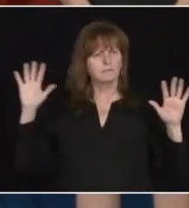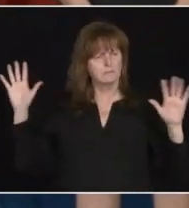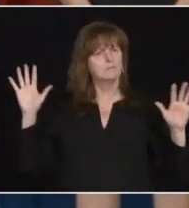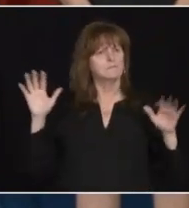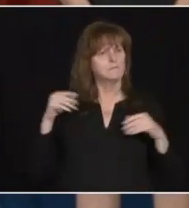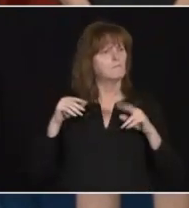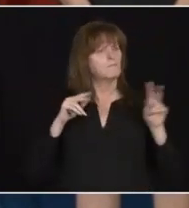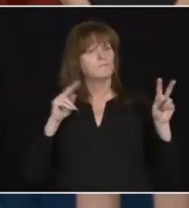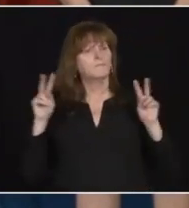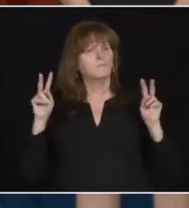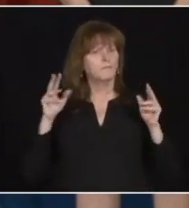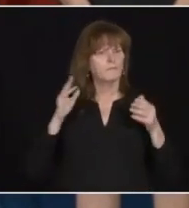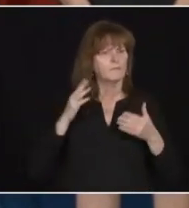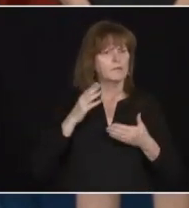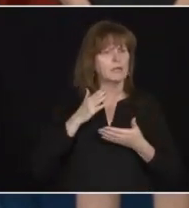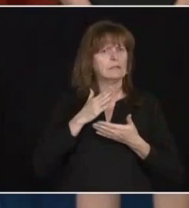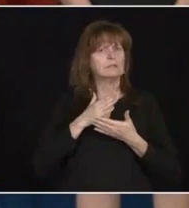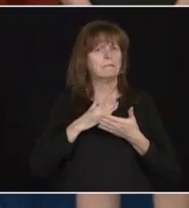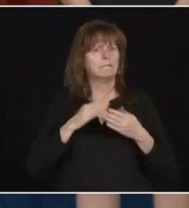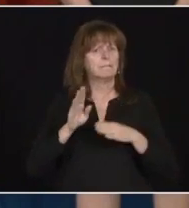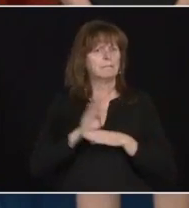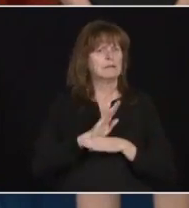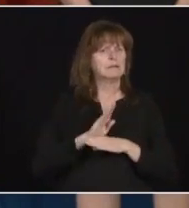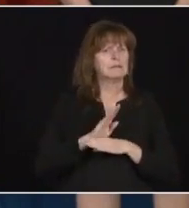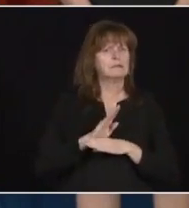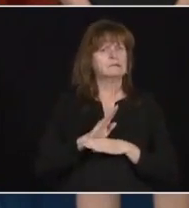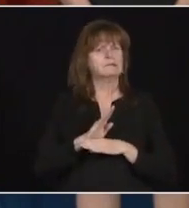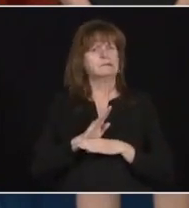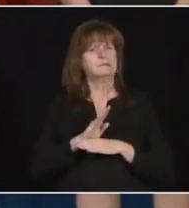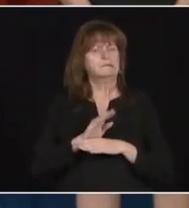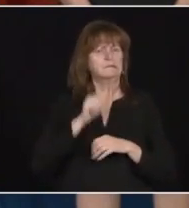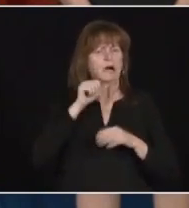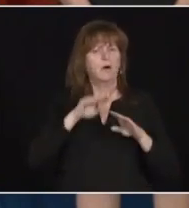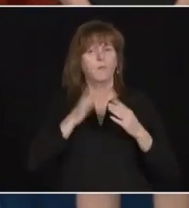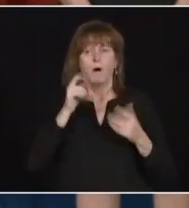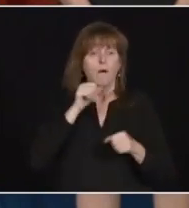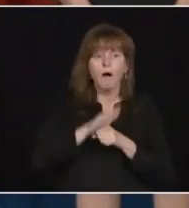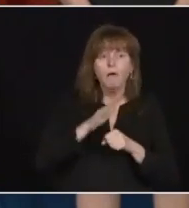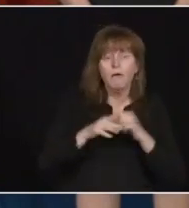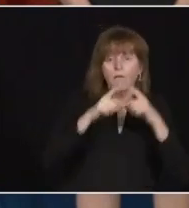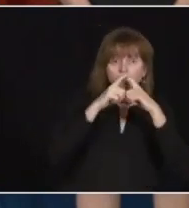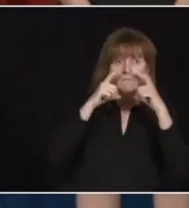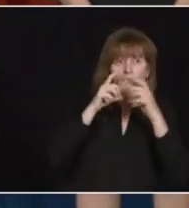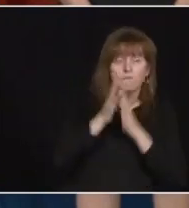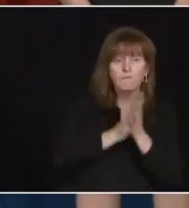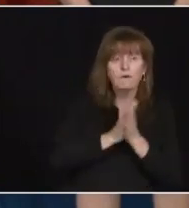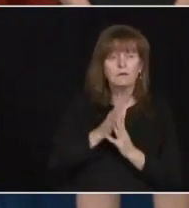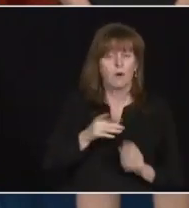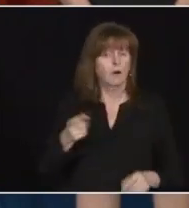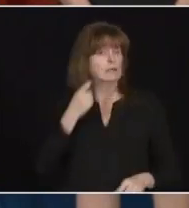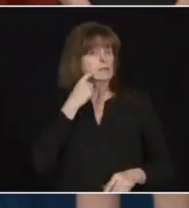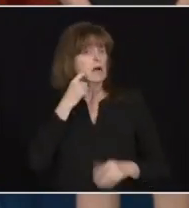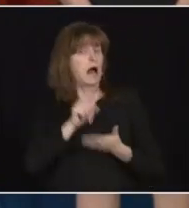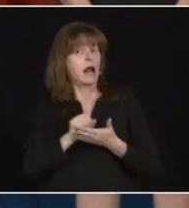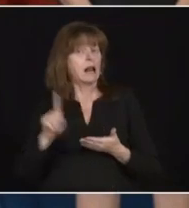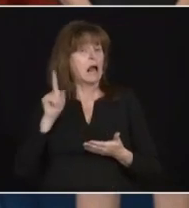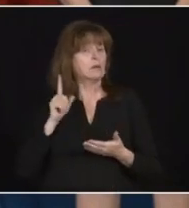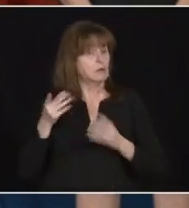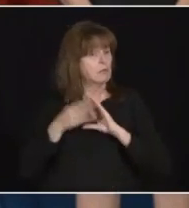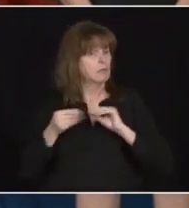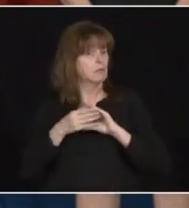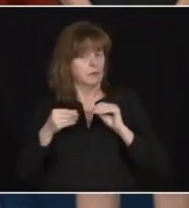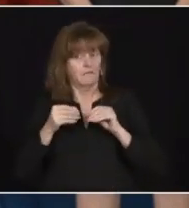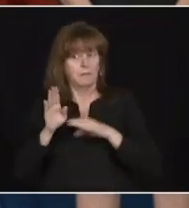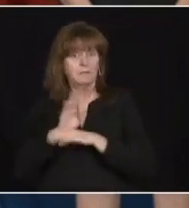PPE available. Last week, you had mentioned that the province would try to help businesses that need help finding the